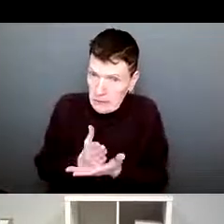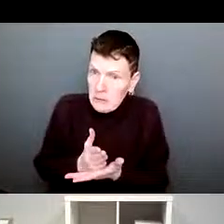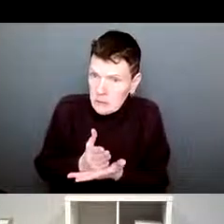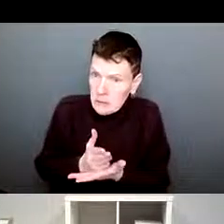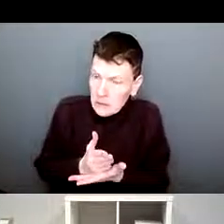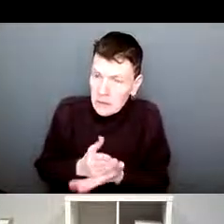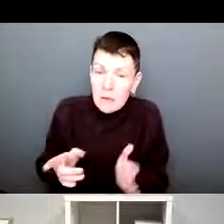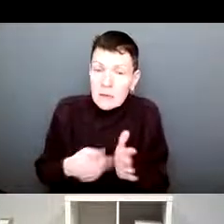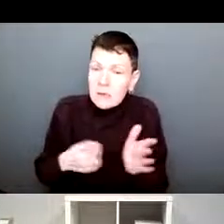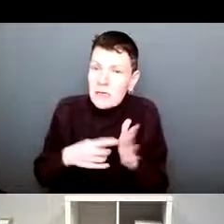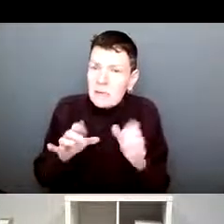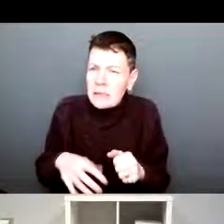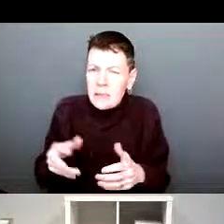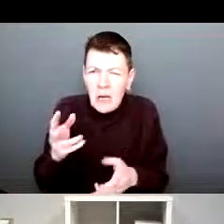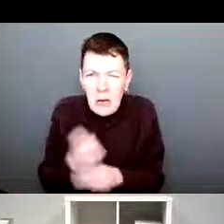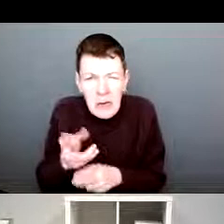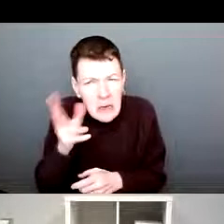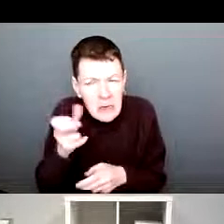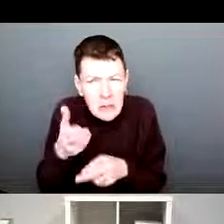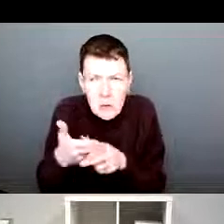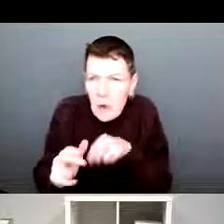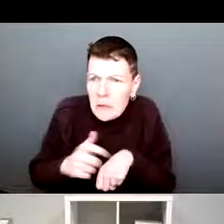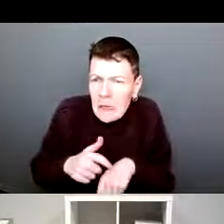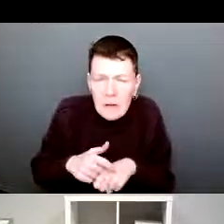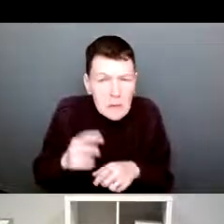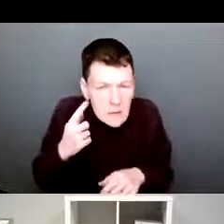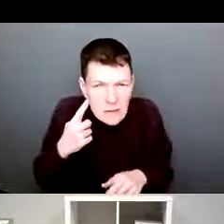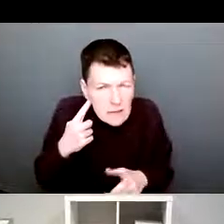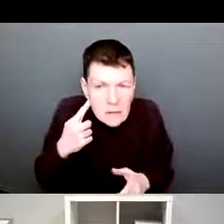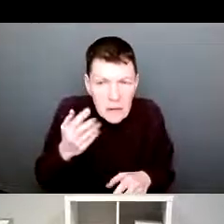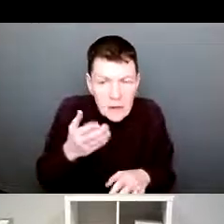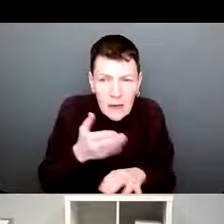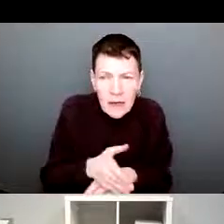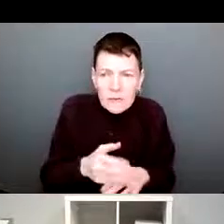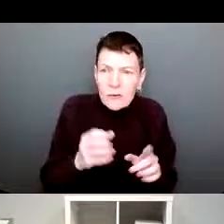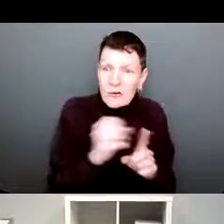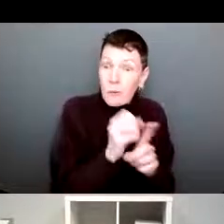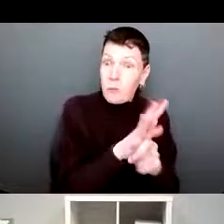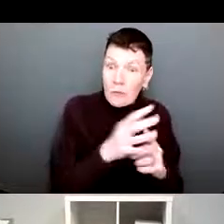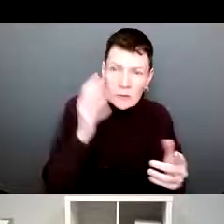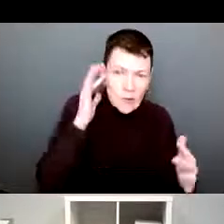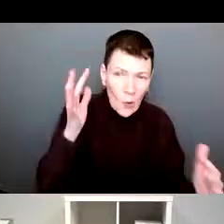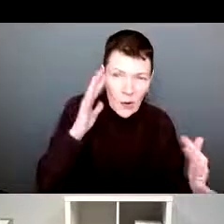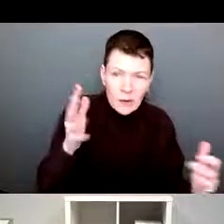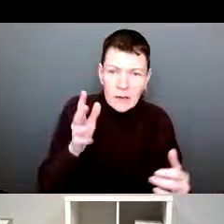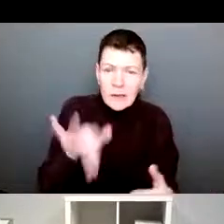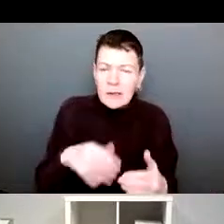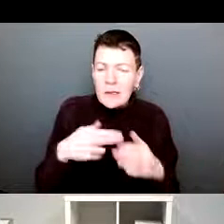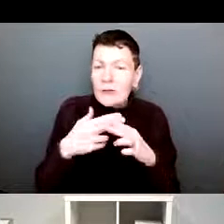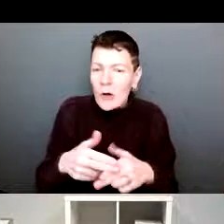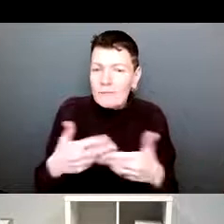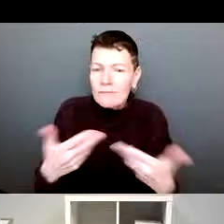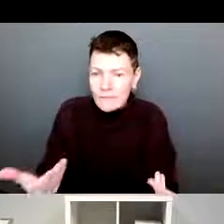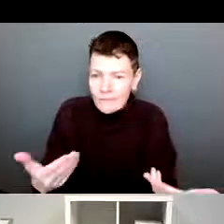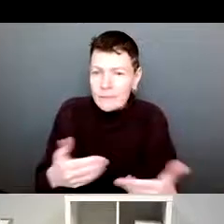Sometimes, you can even have difficulty hearing for short periods of time after noise exposure. And that's something that audiologists refer to